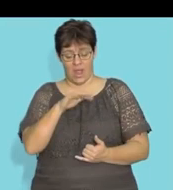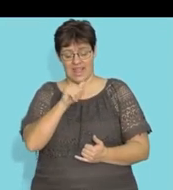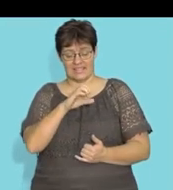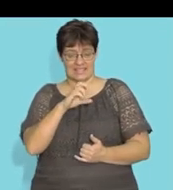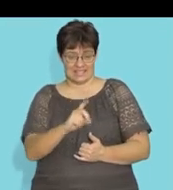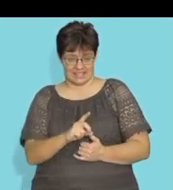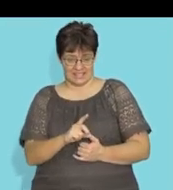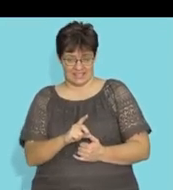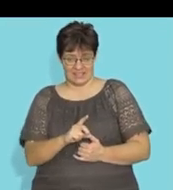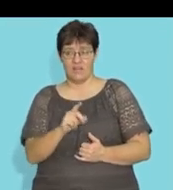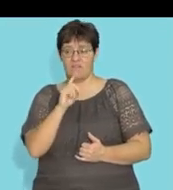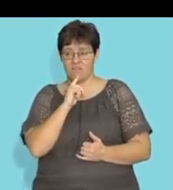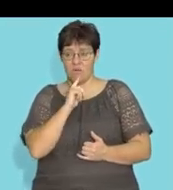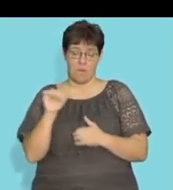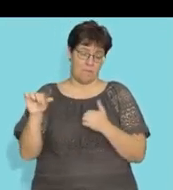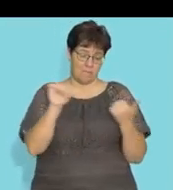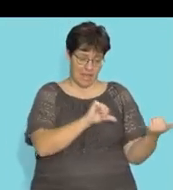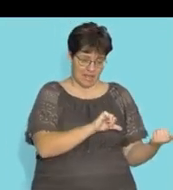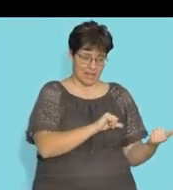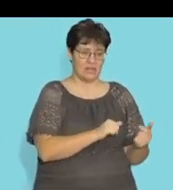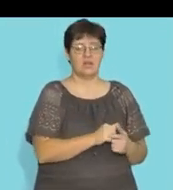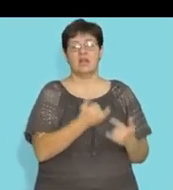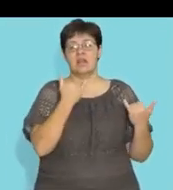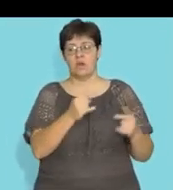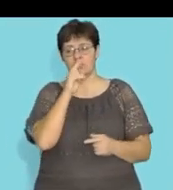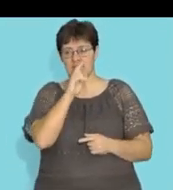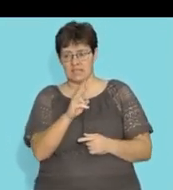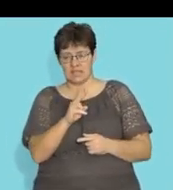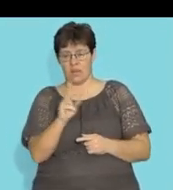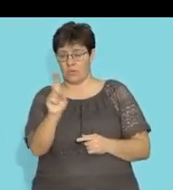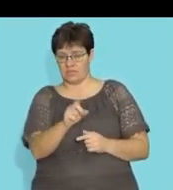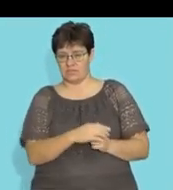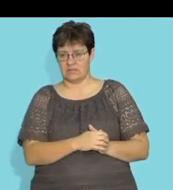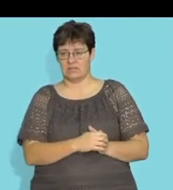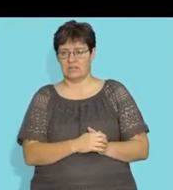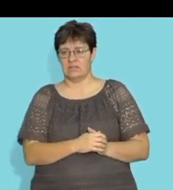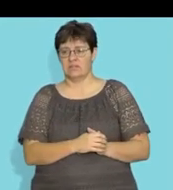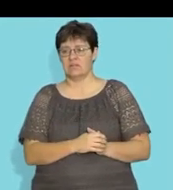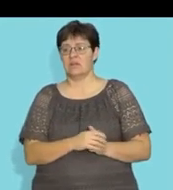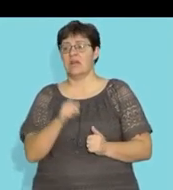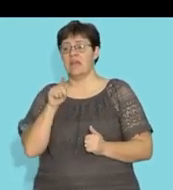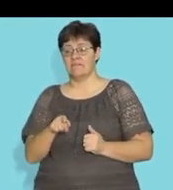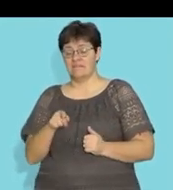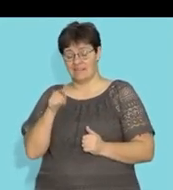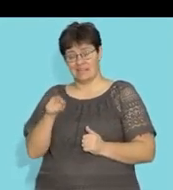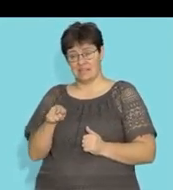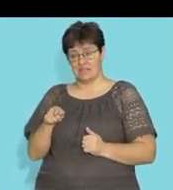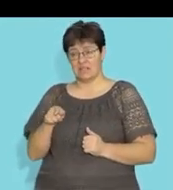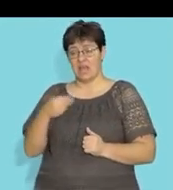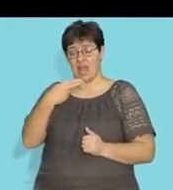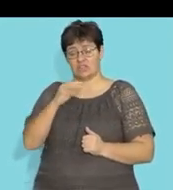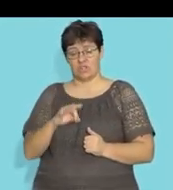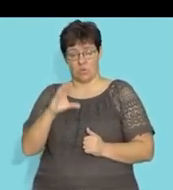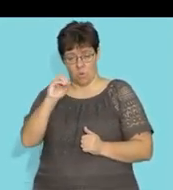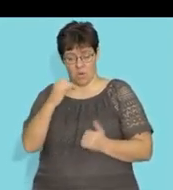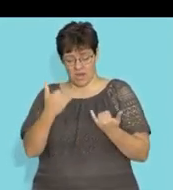is now your acid, for your reverse reaction, you need to see the following. If your